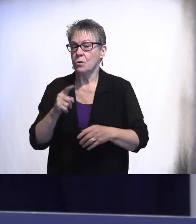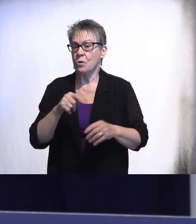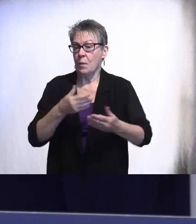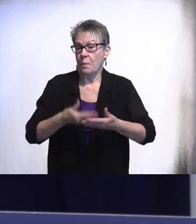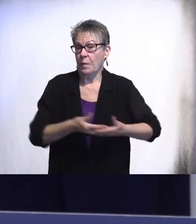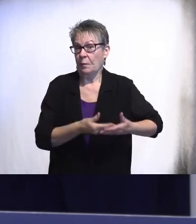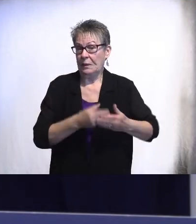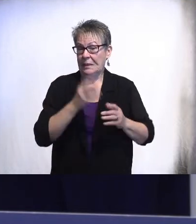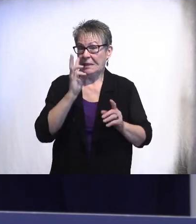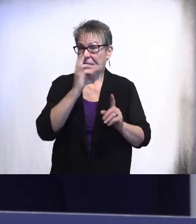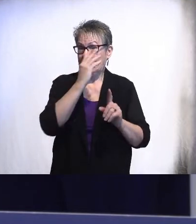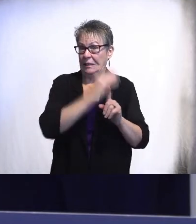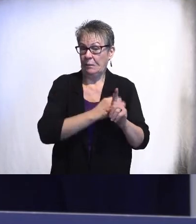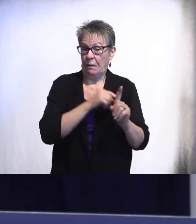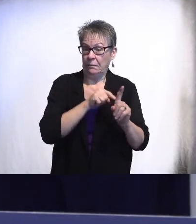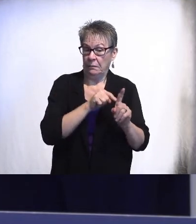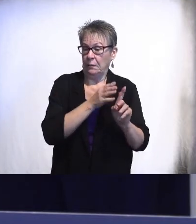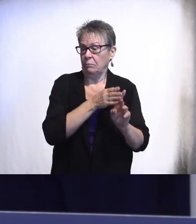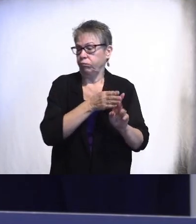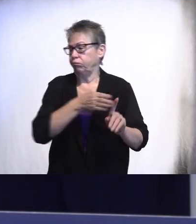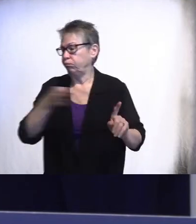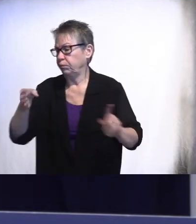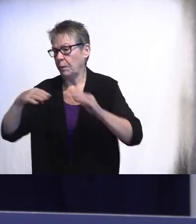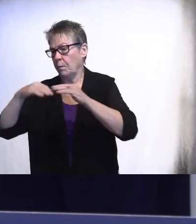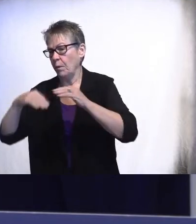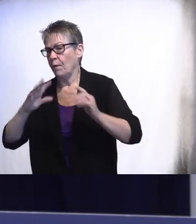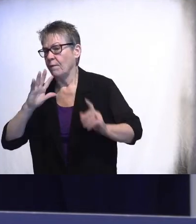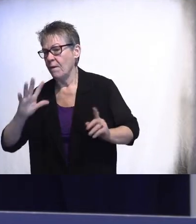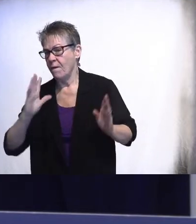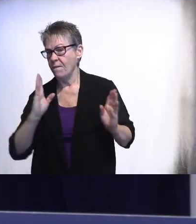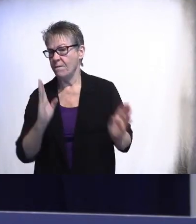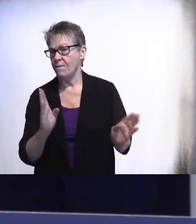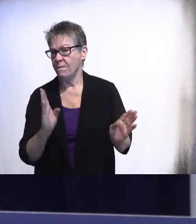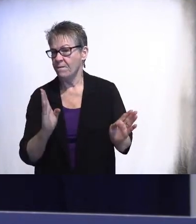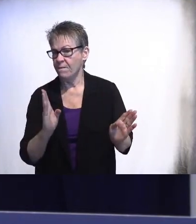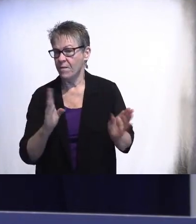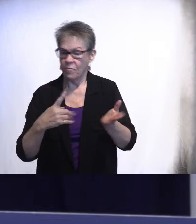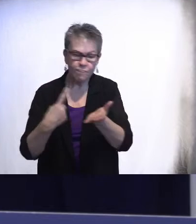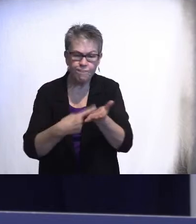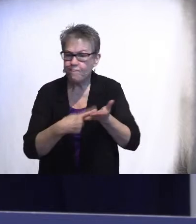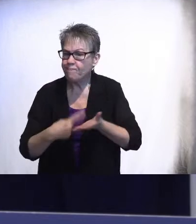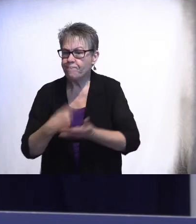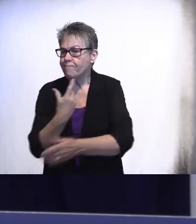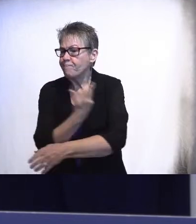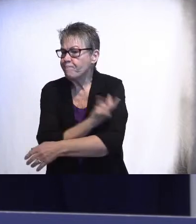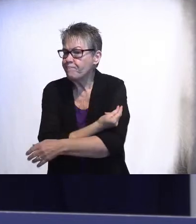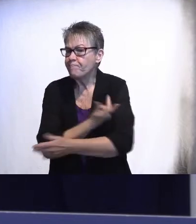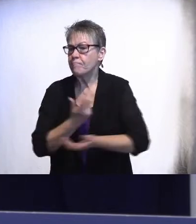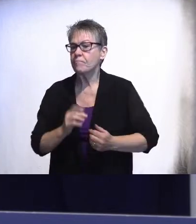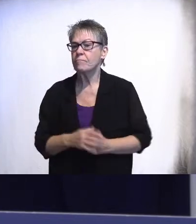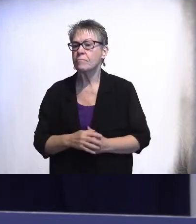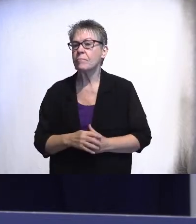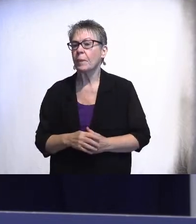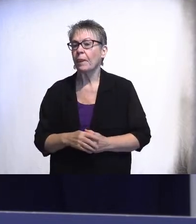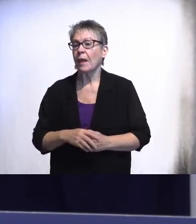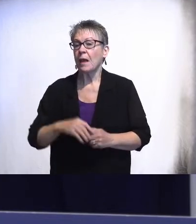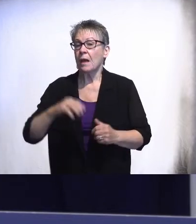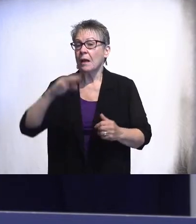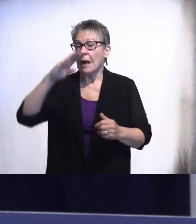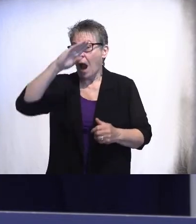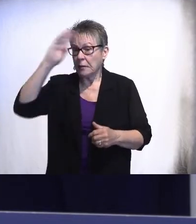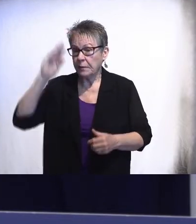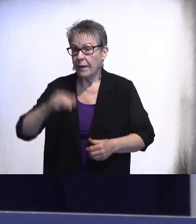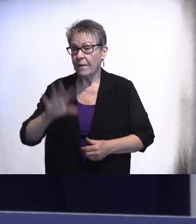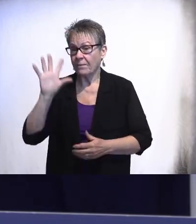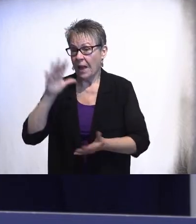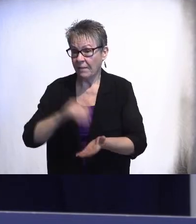And now, moving on to the daily report, as the governor shared, our hospitals reported 1,910 hospitalizations of COVID-19